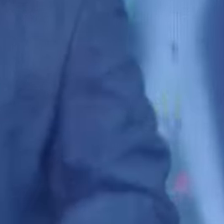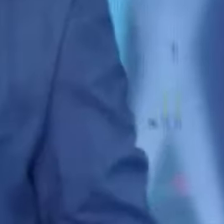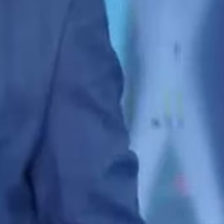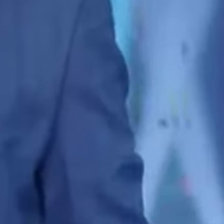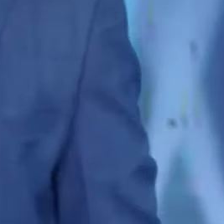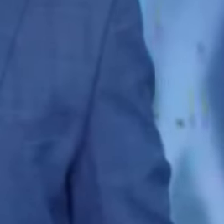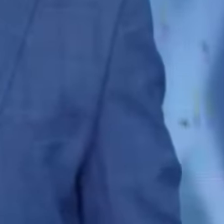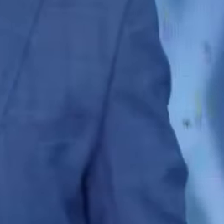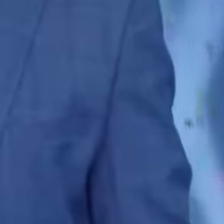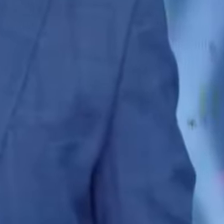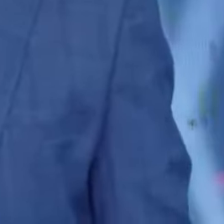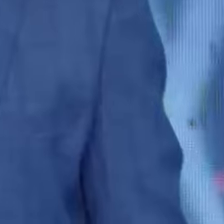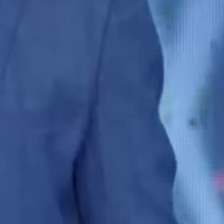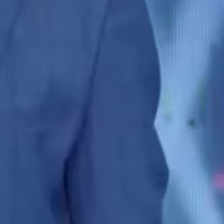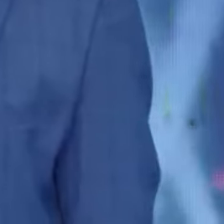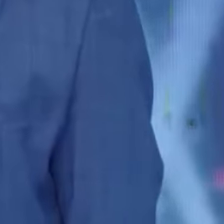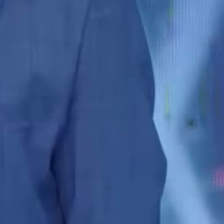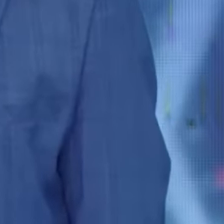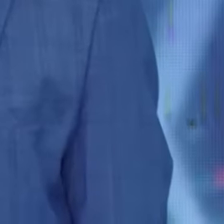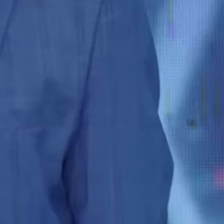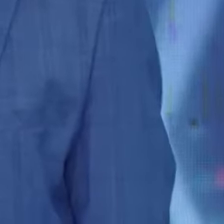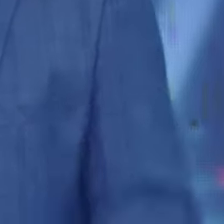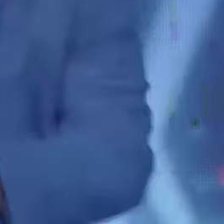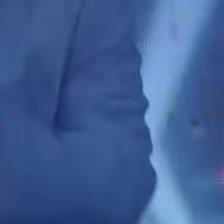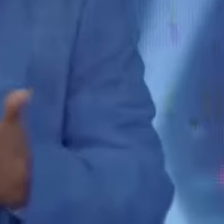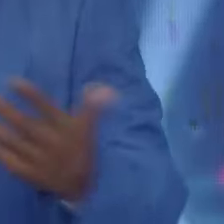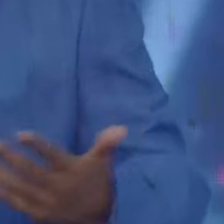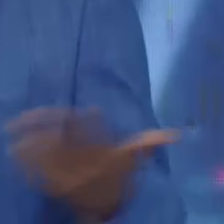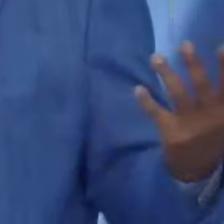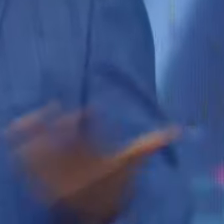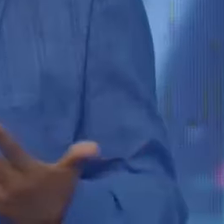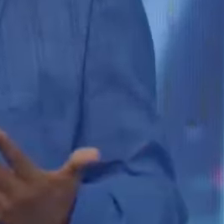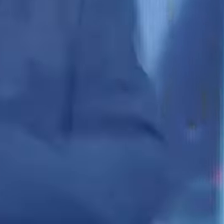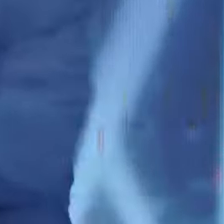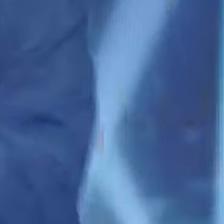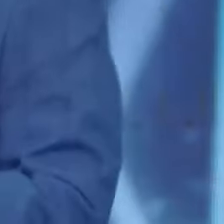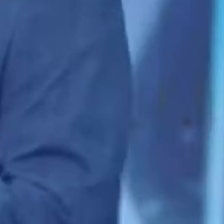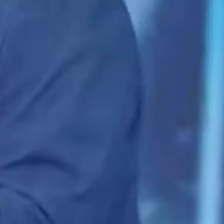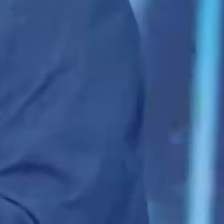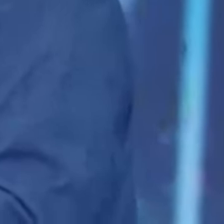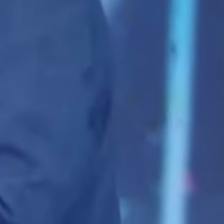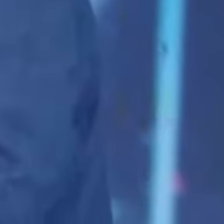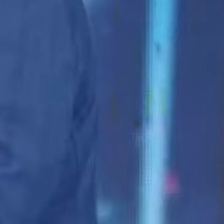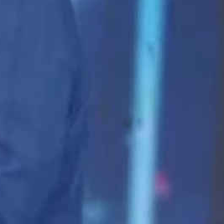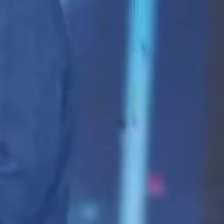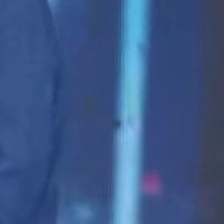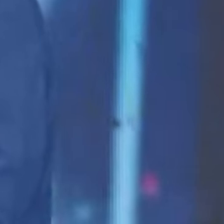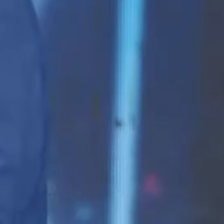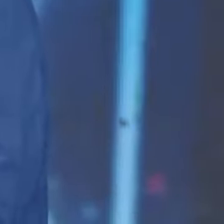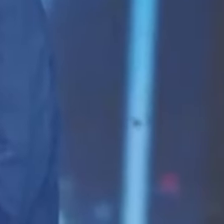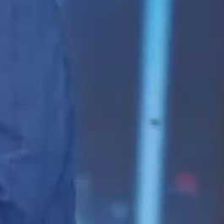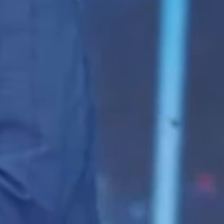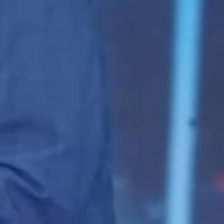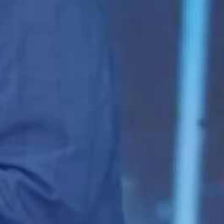like deposits we make to the bank. And then you have the teller in your hand and you want to